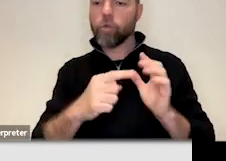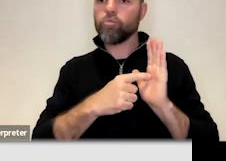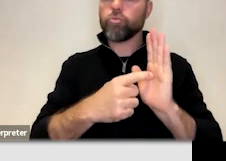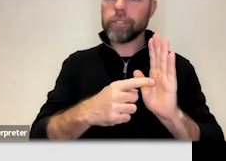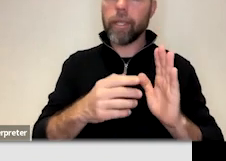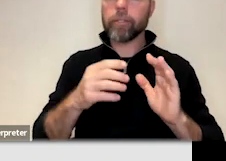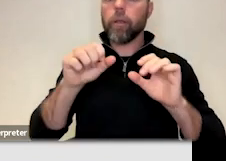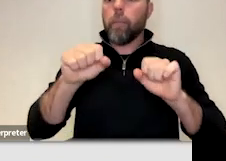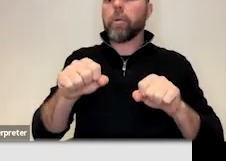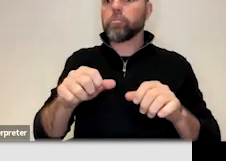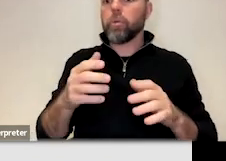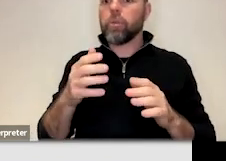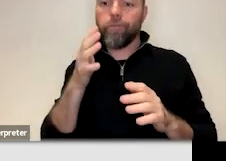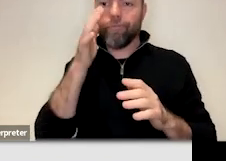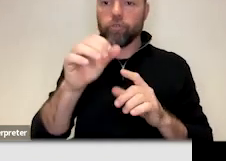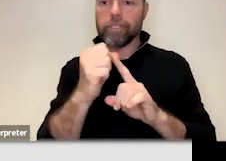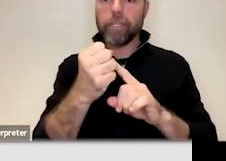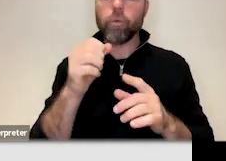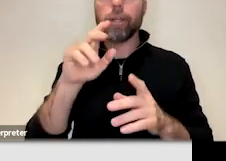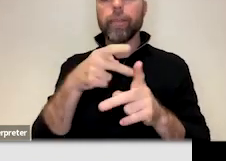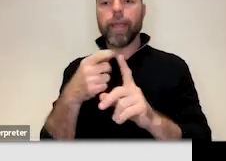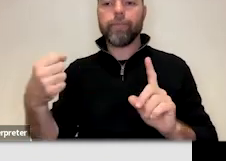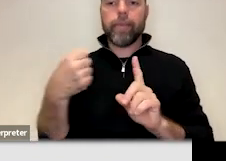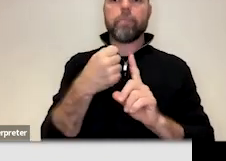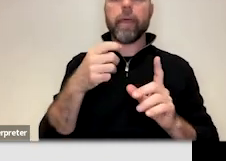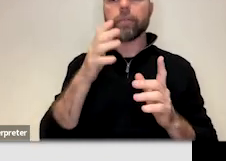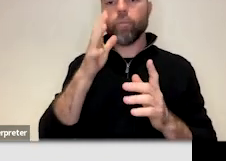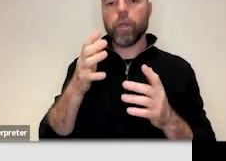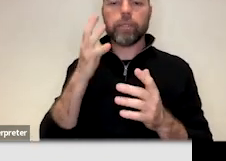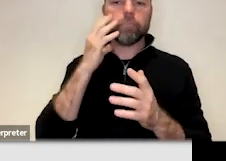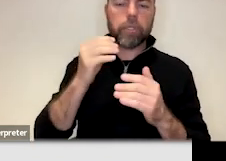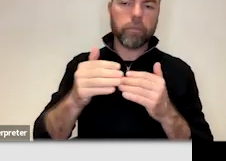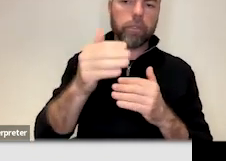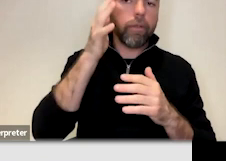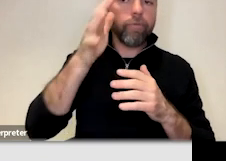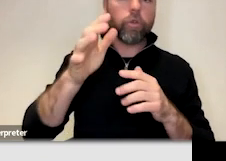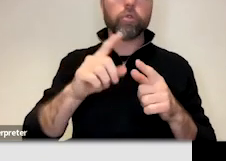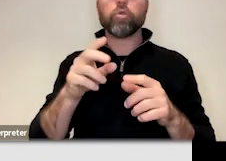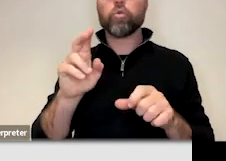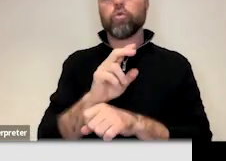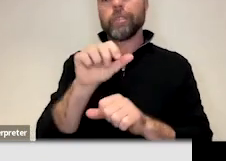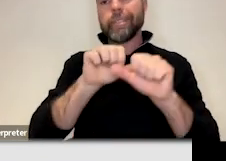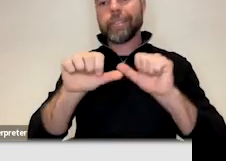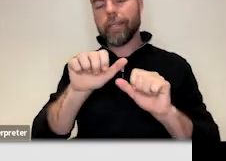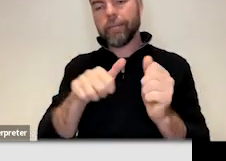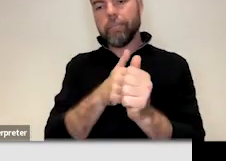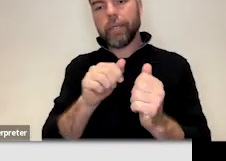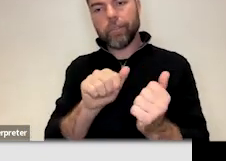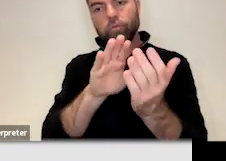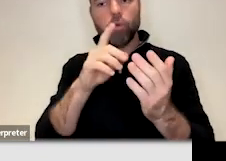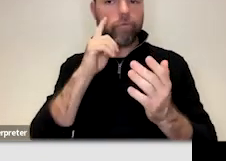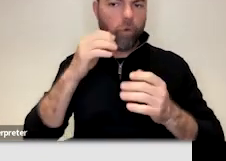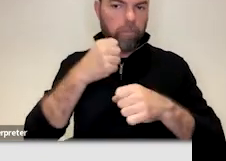plausible future scenarios of the types of impacts that we may experience into the future and really take a science-driven approach to